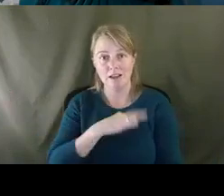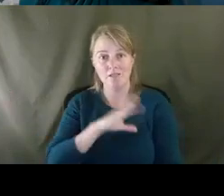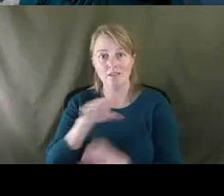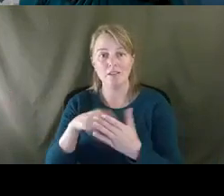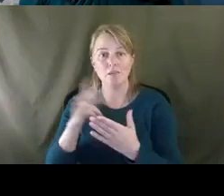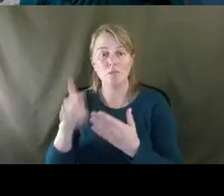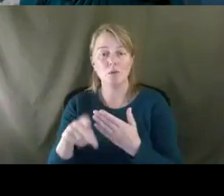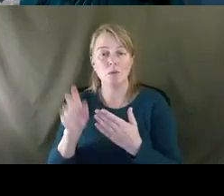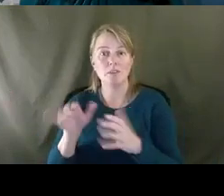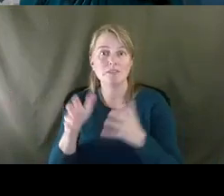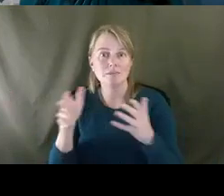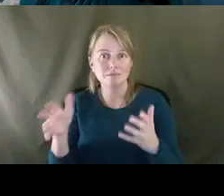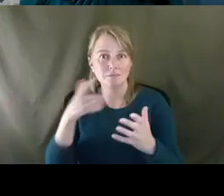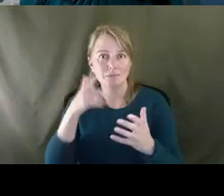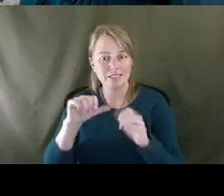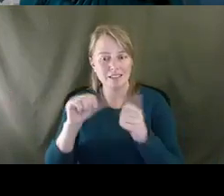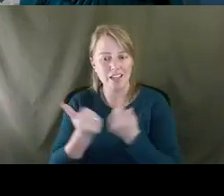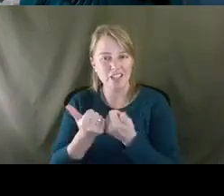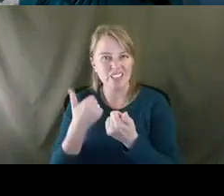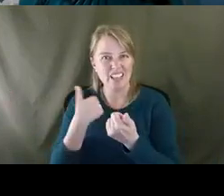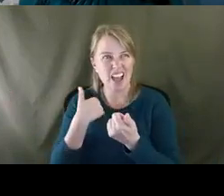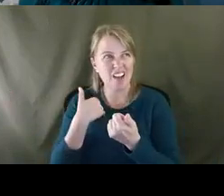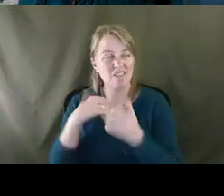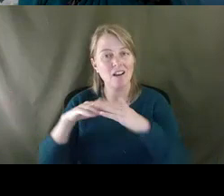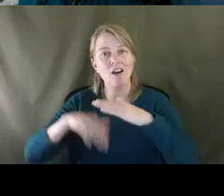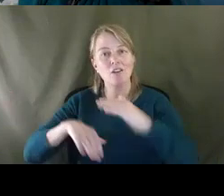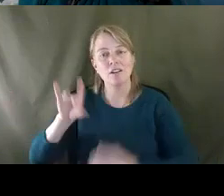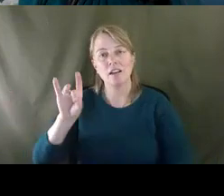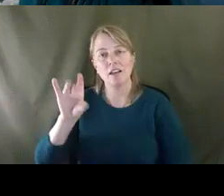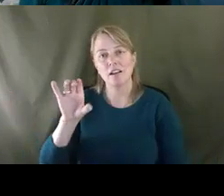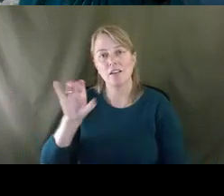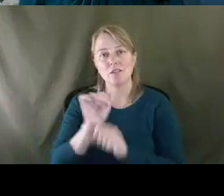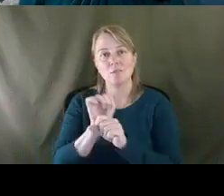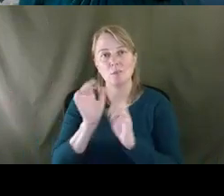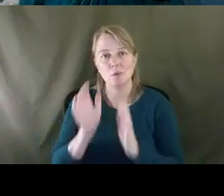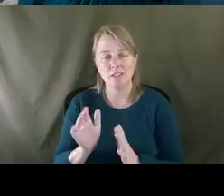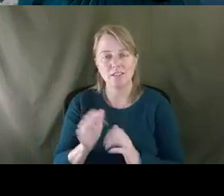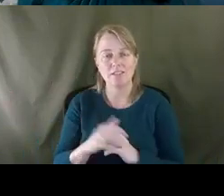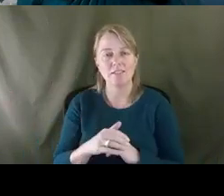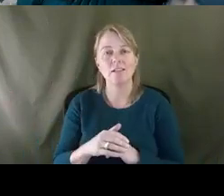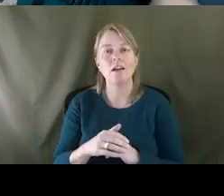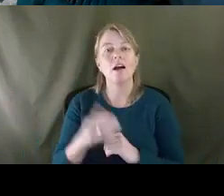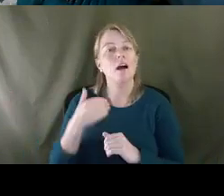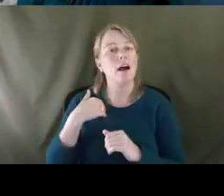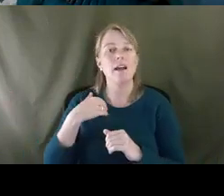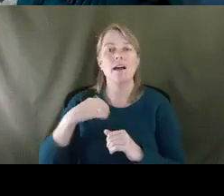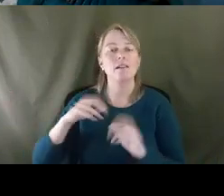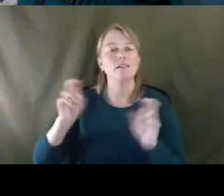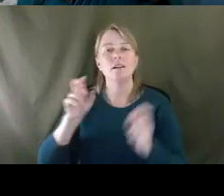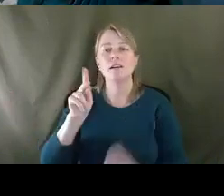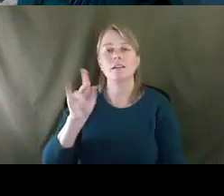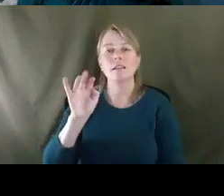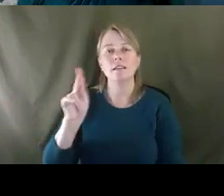very significant considering our agency has just under 800 employees. I held the kickoff for our program